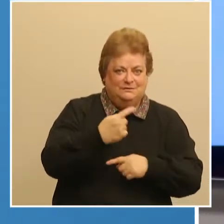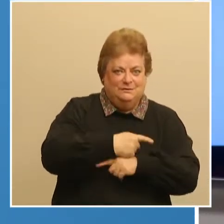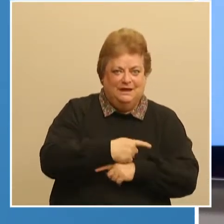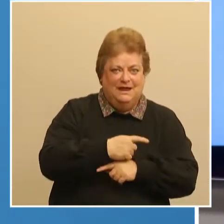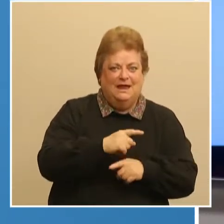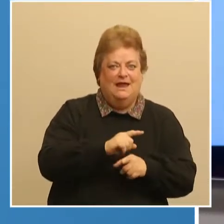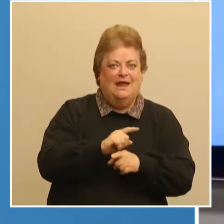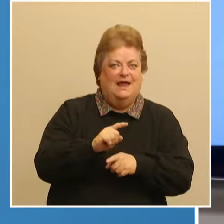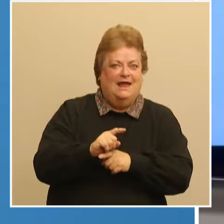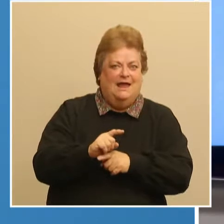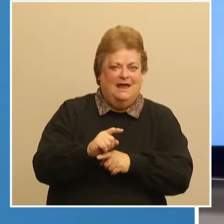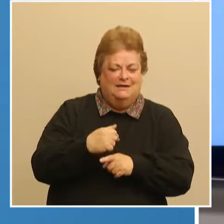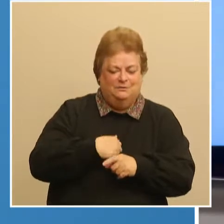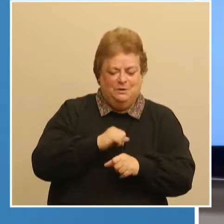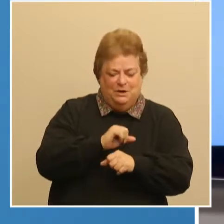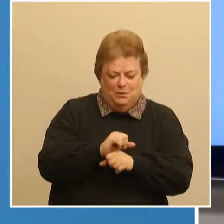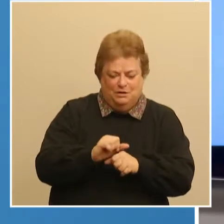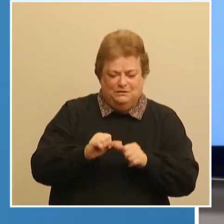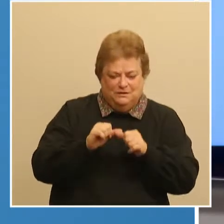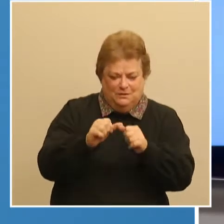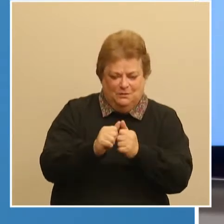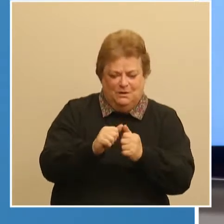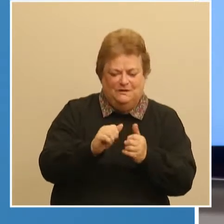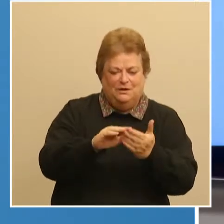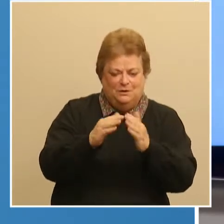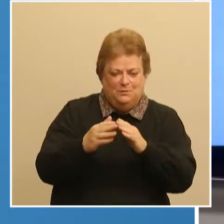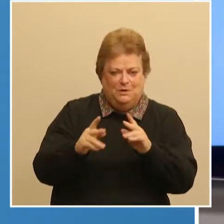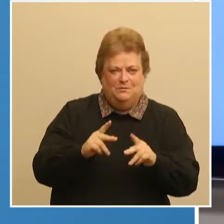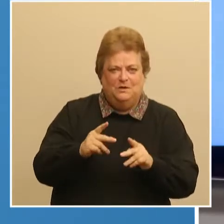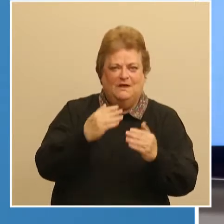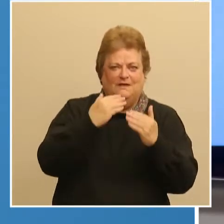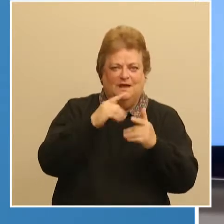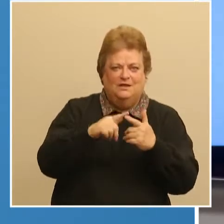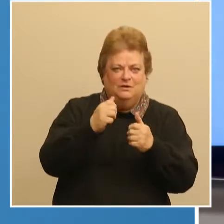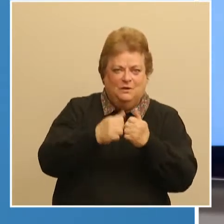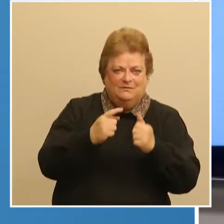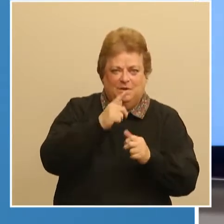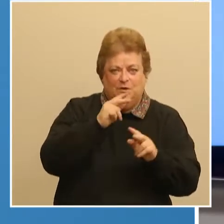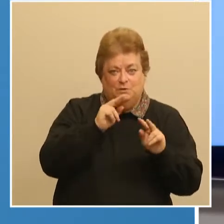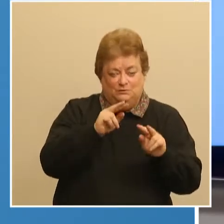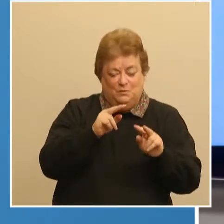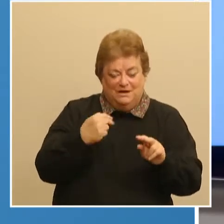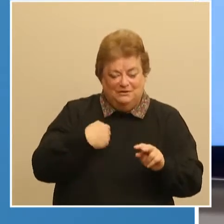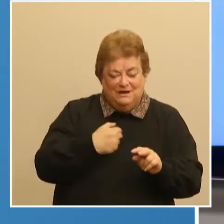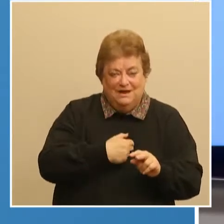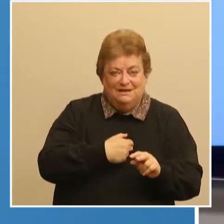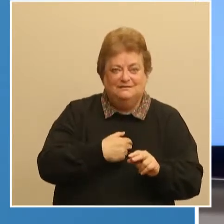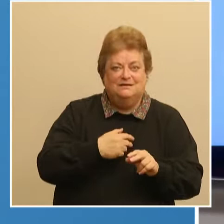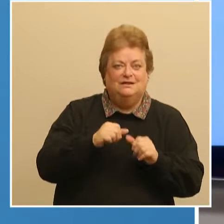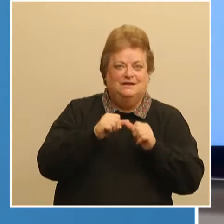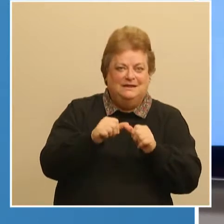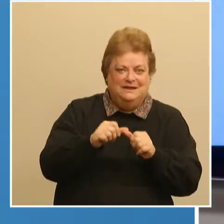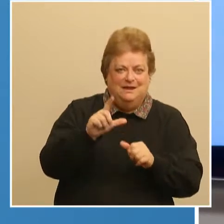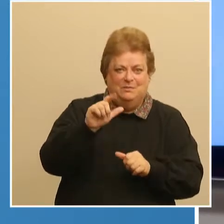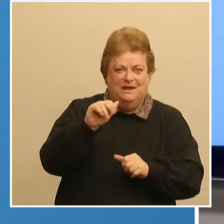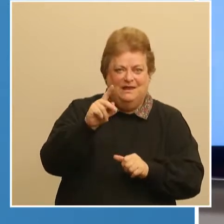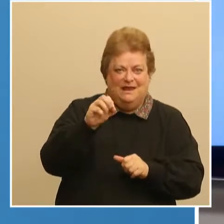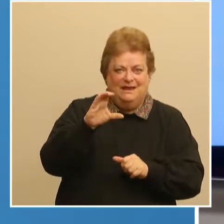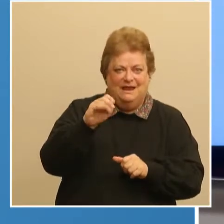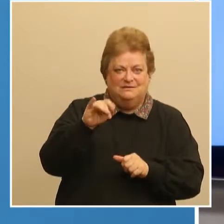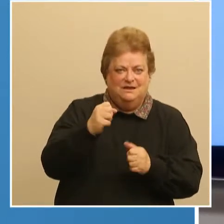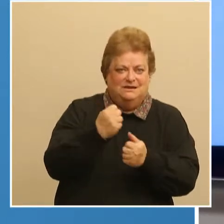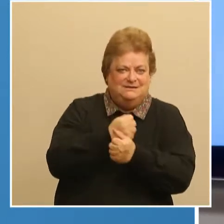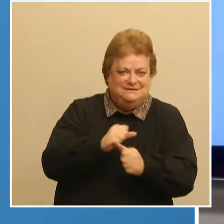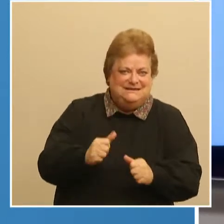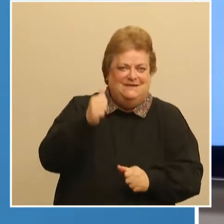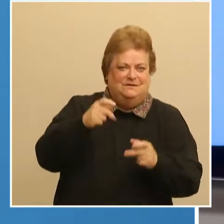work to protect our community members. And thank you to everyone who's watching for helping to keep Lancaster County one of the safest places